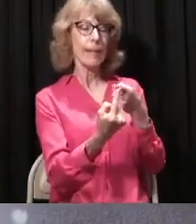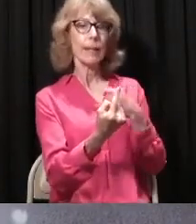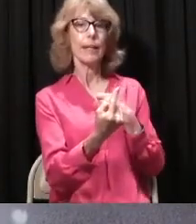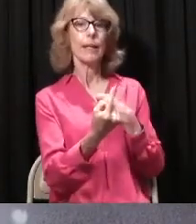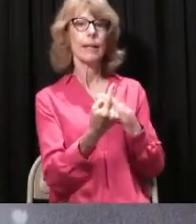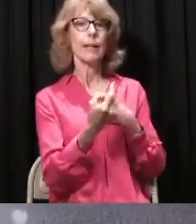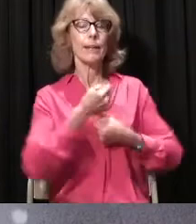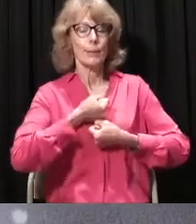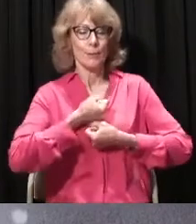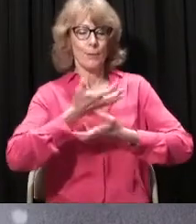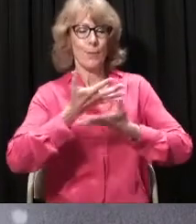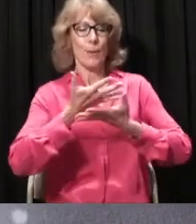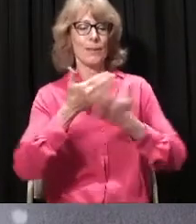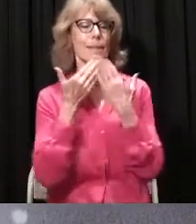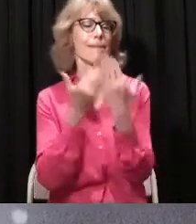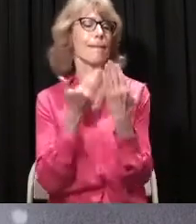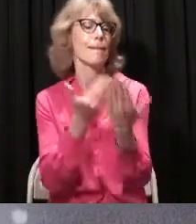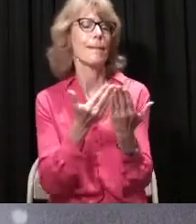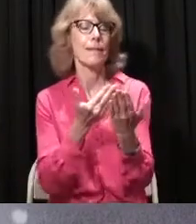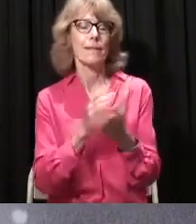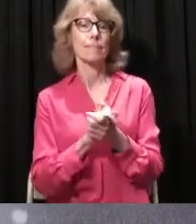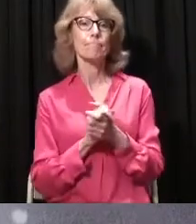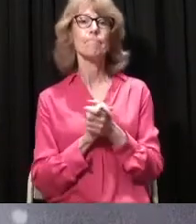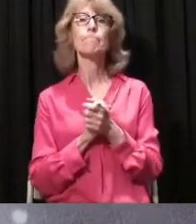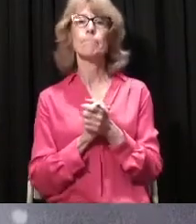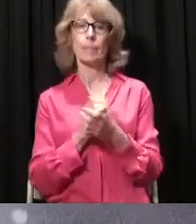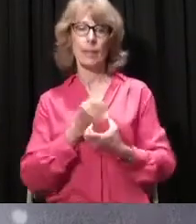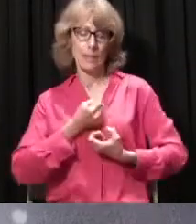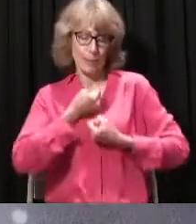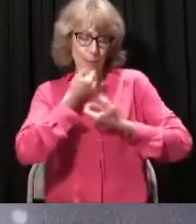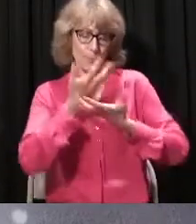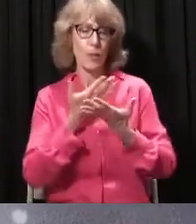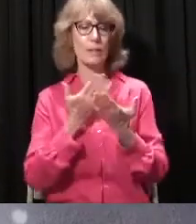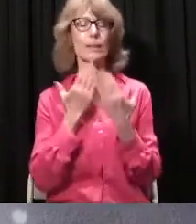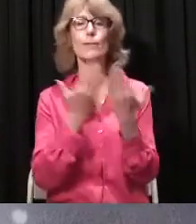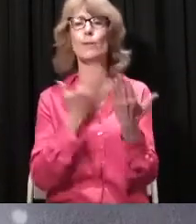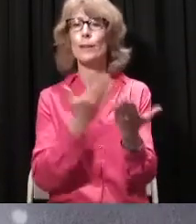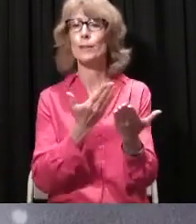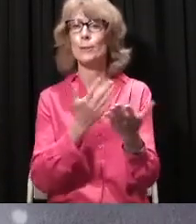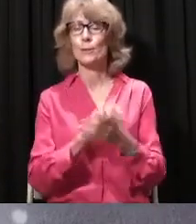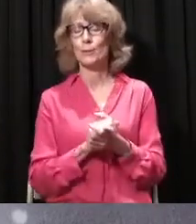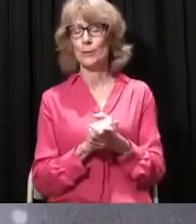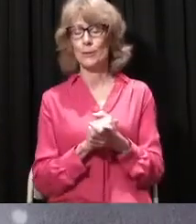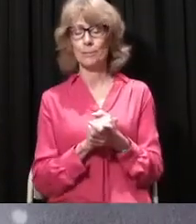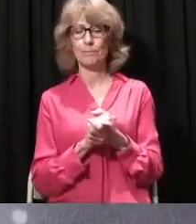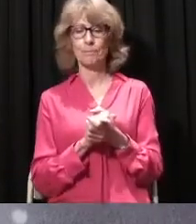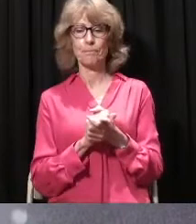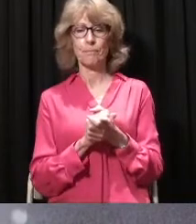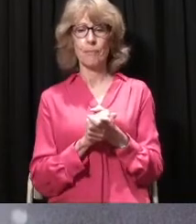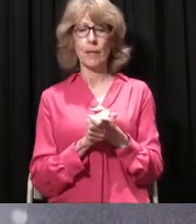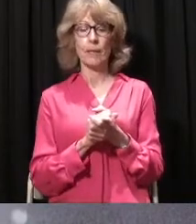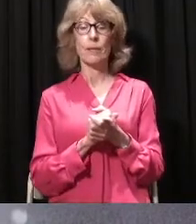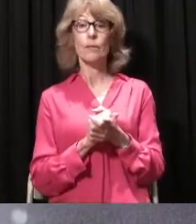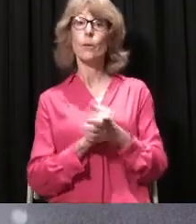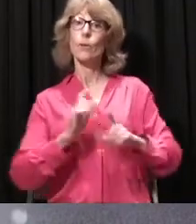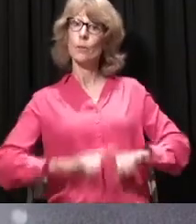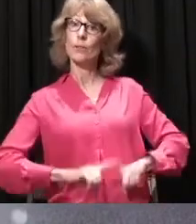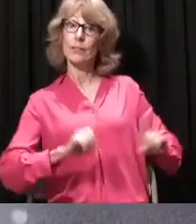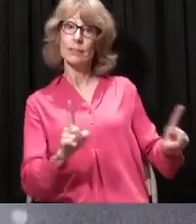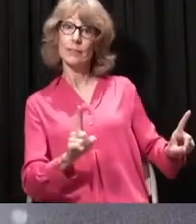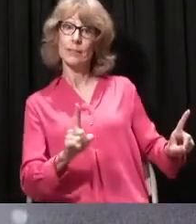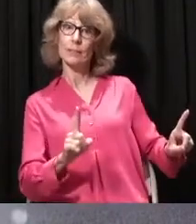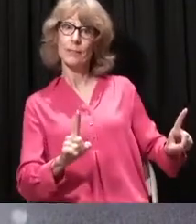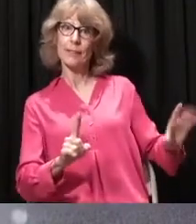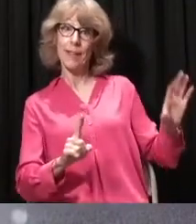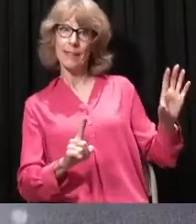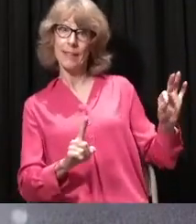expressed his gratitude. You see, expressed gratitude is actually a lot different than regular gratitude because expressed gratitude,